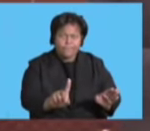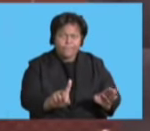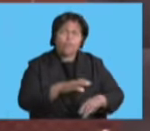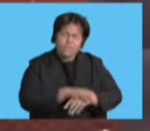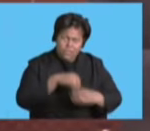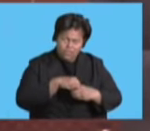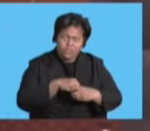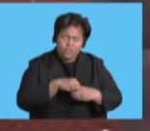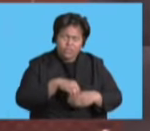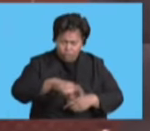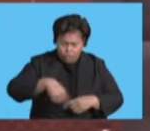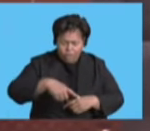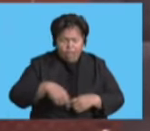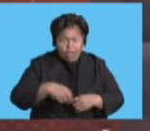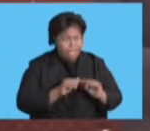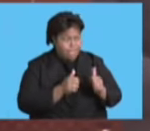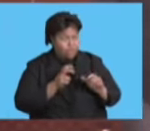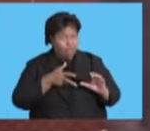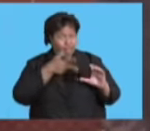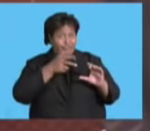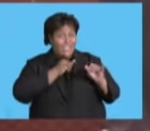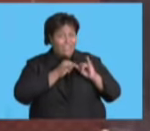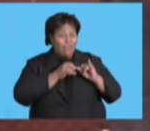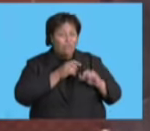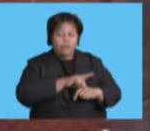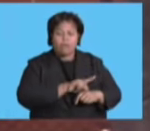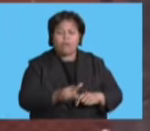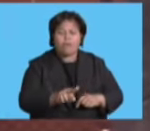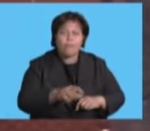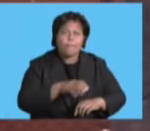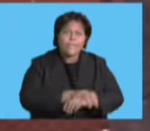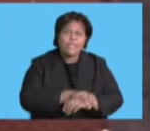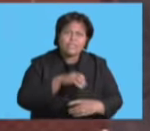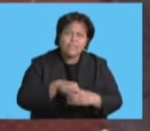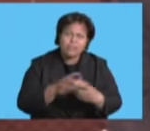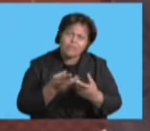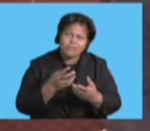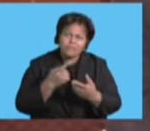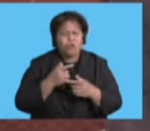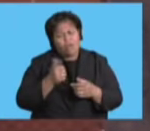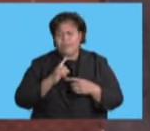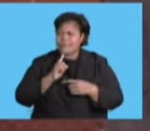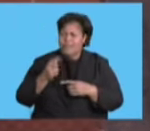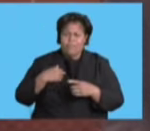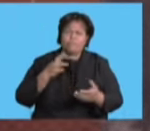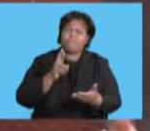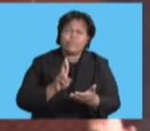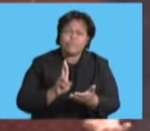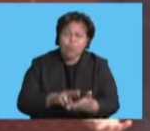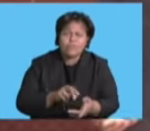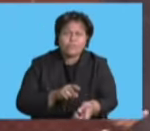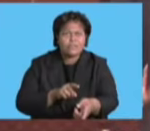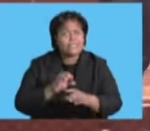station after his press conference, where he announced that he was going to file a report regarding the assault. And